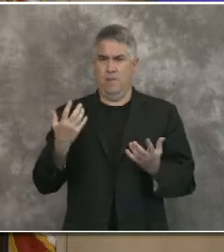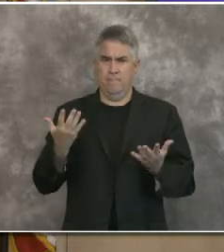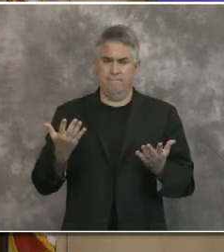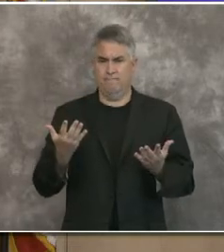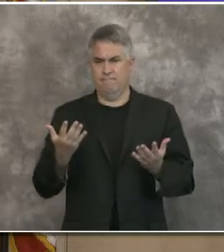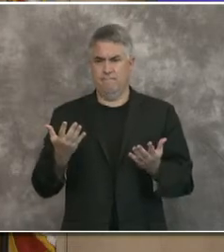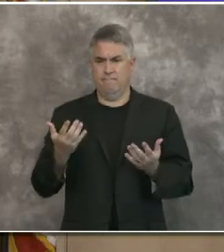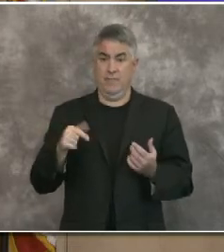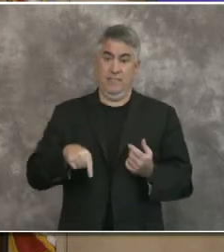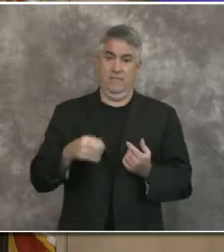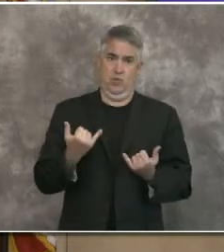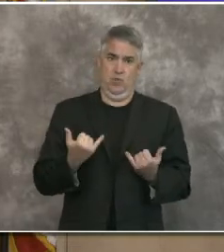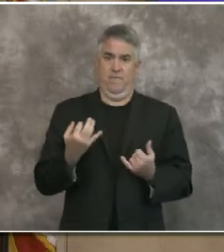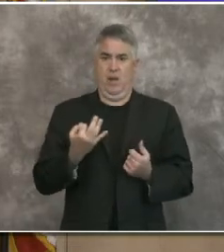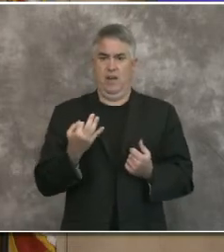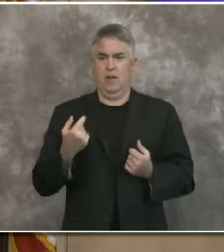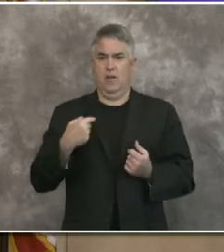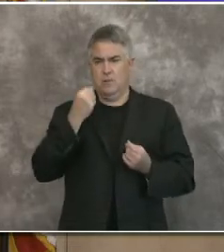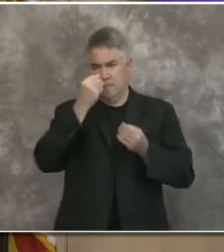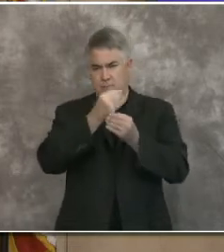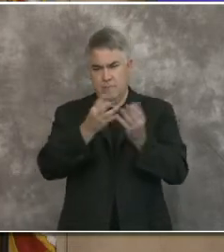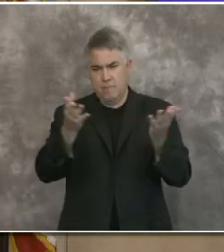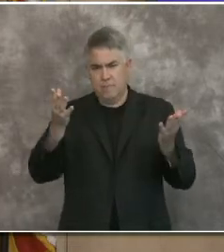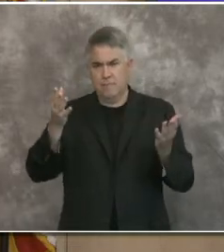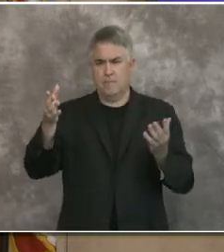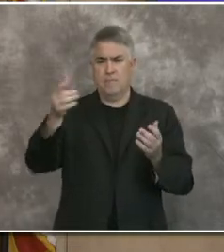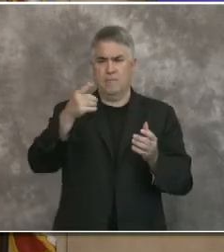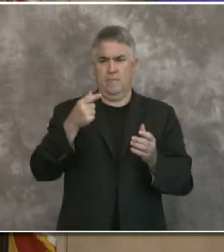be watching and listening all at one time.